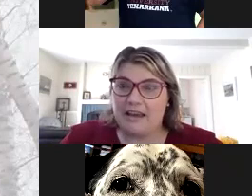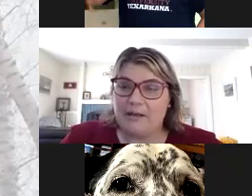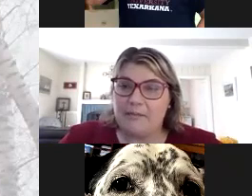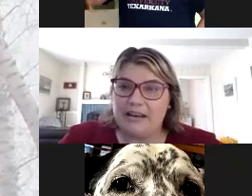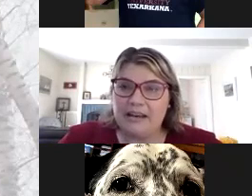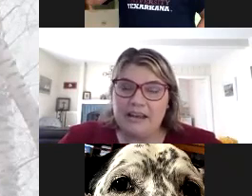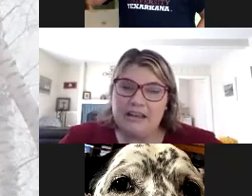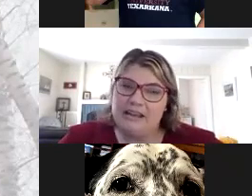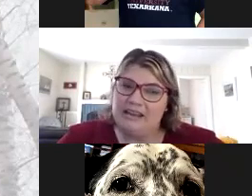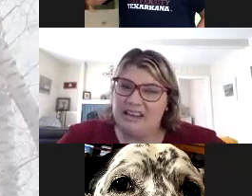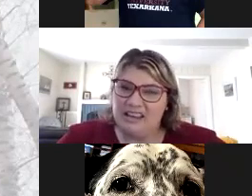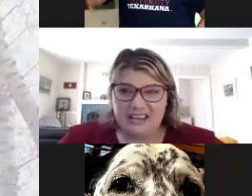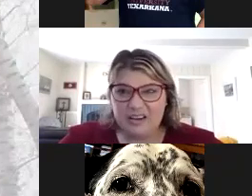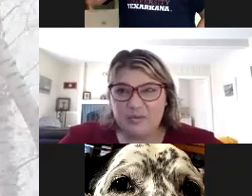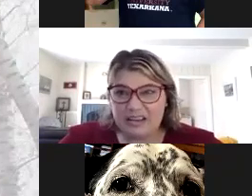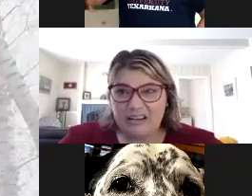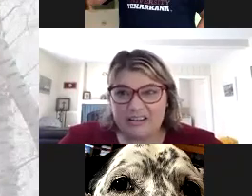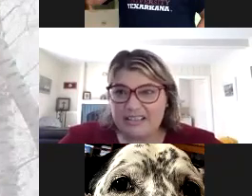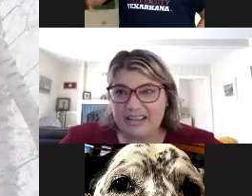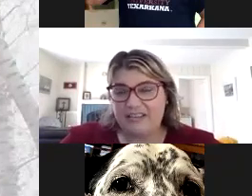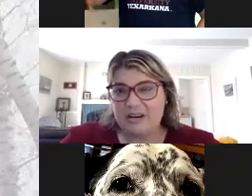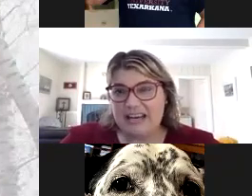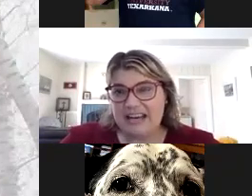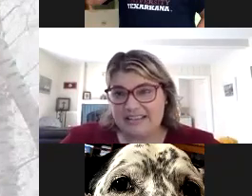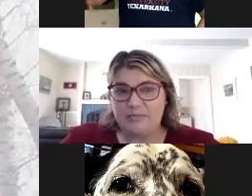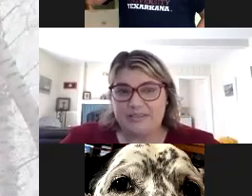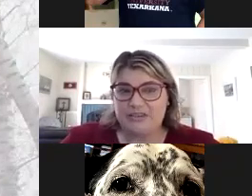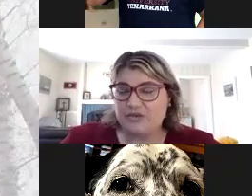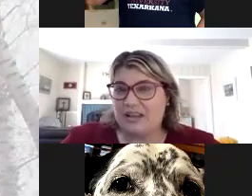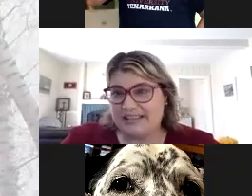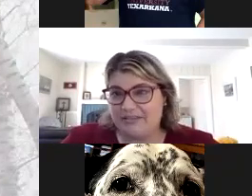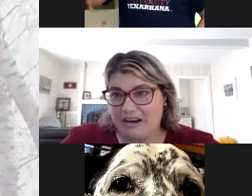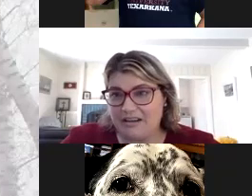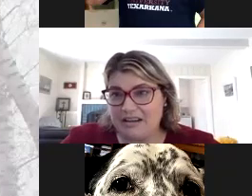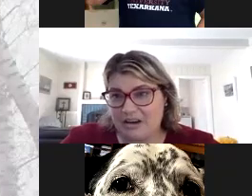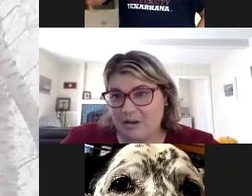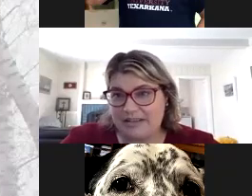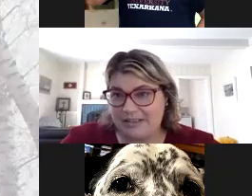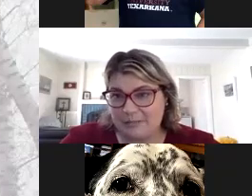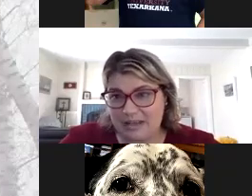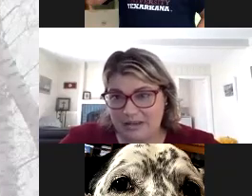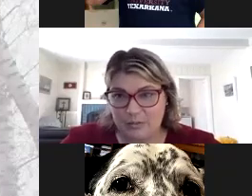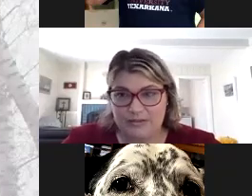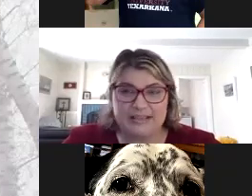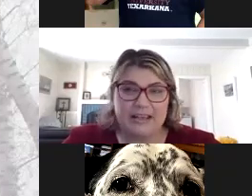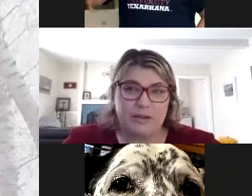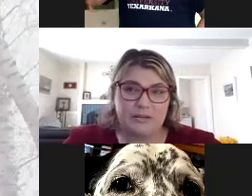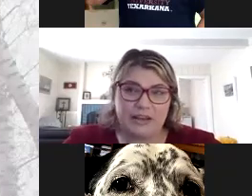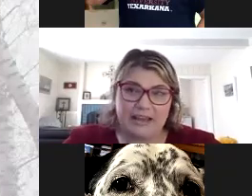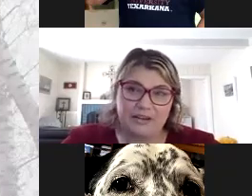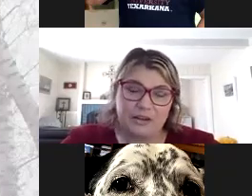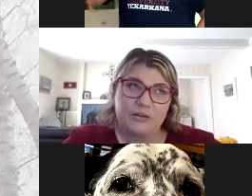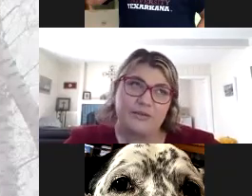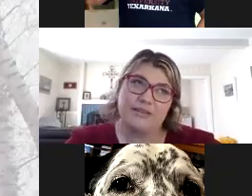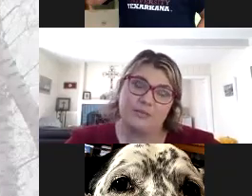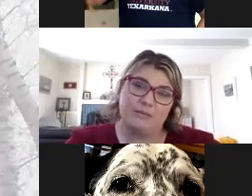be. And there really aren't very many examples of a true laissez-faire economic system in the world today that we could look at.